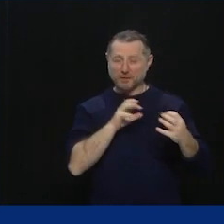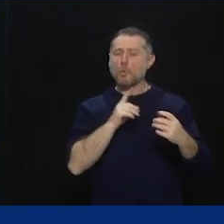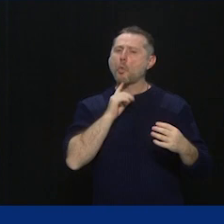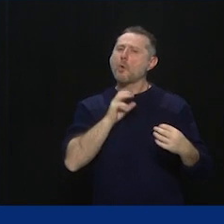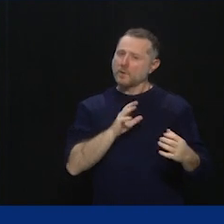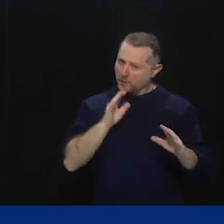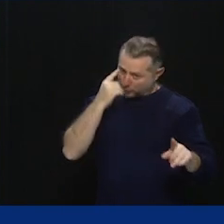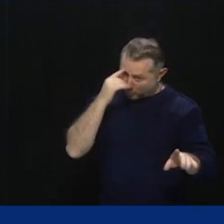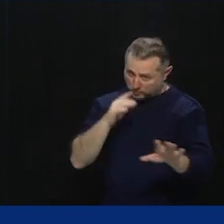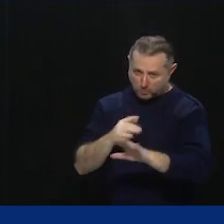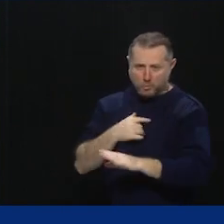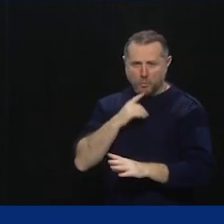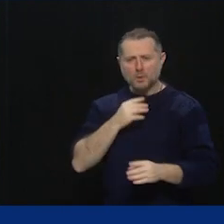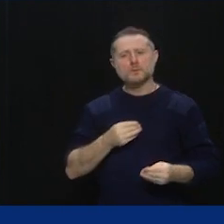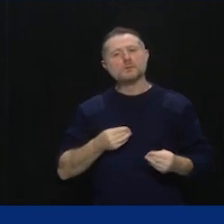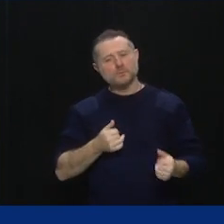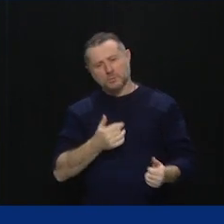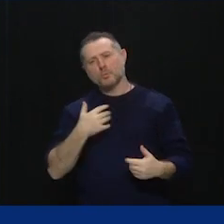him for what he has done.